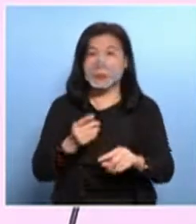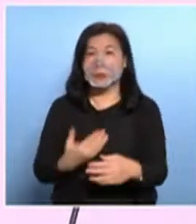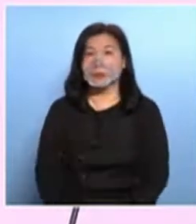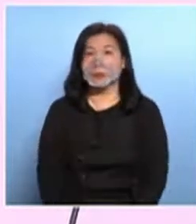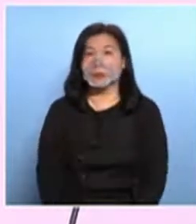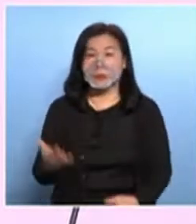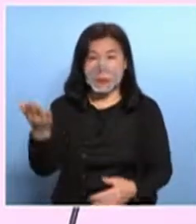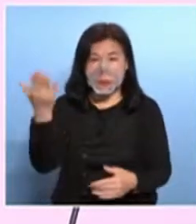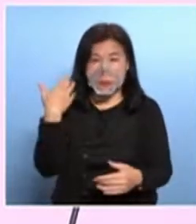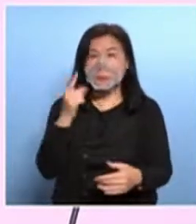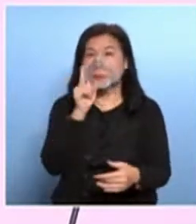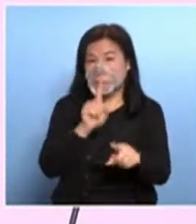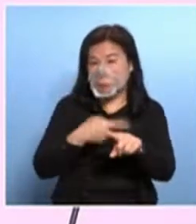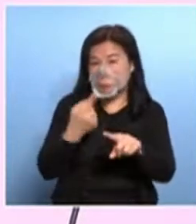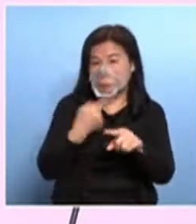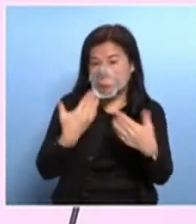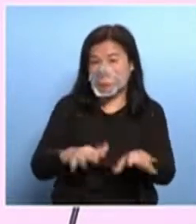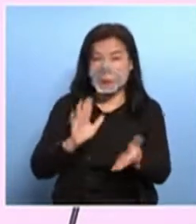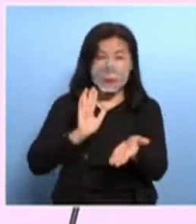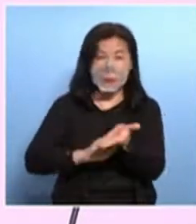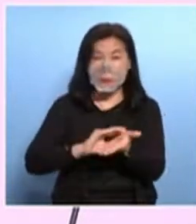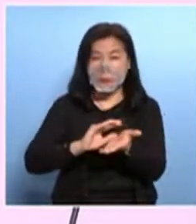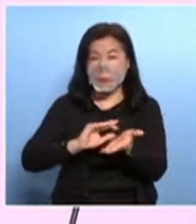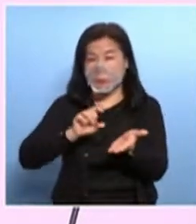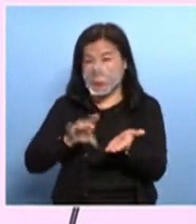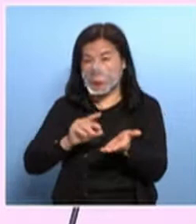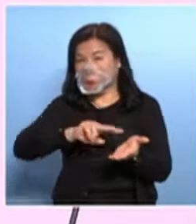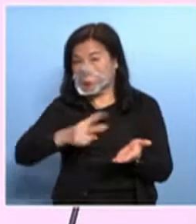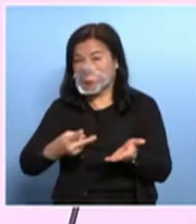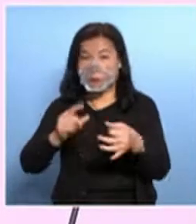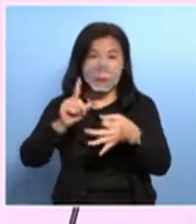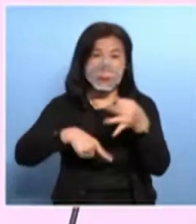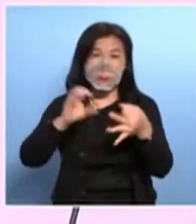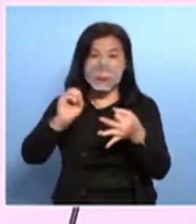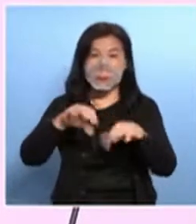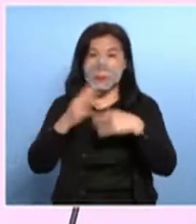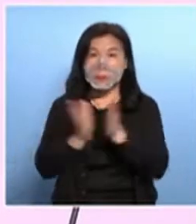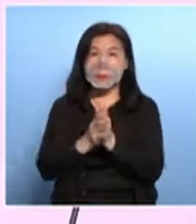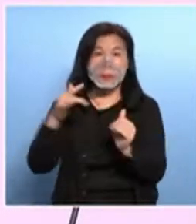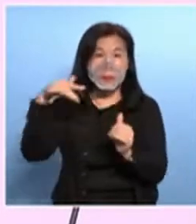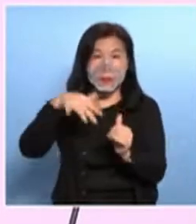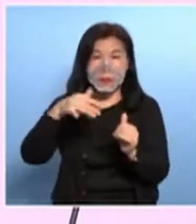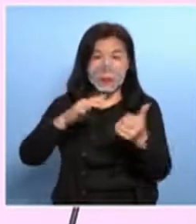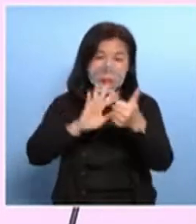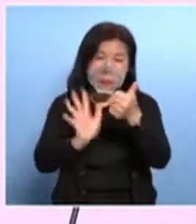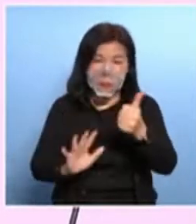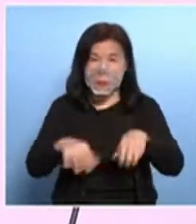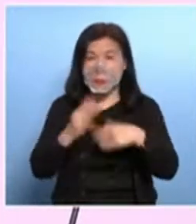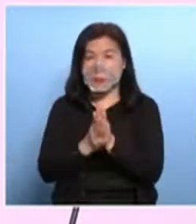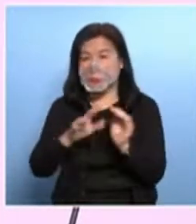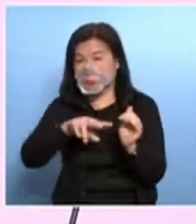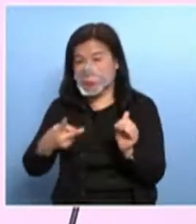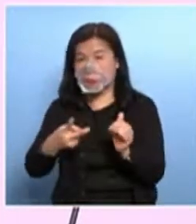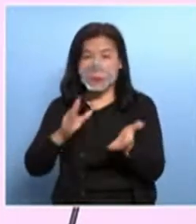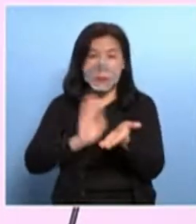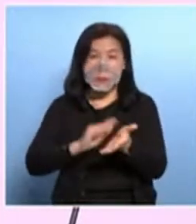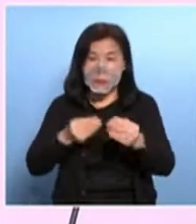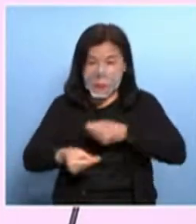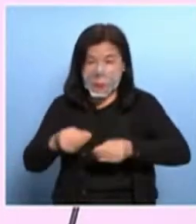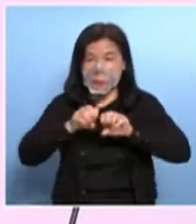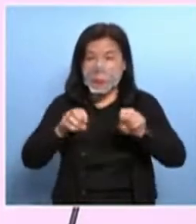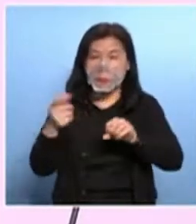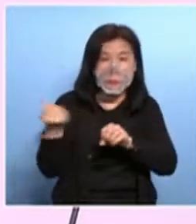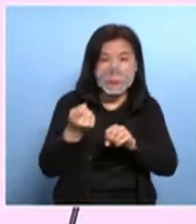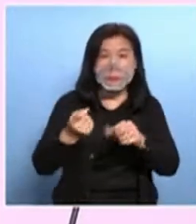and daily life gradually getting back to normal. Nevertheless, with the emergence of a virus variant in the past month or so,